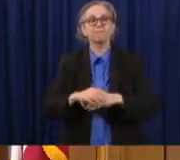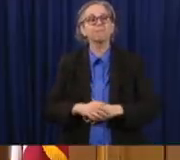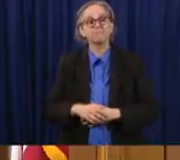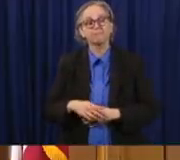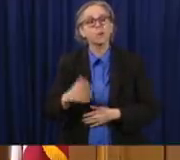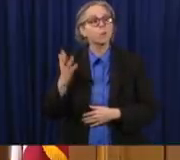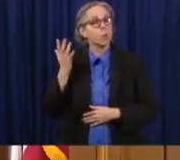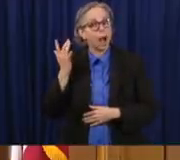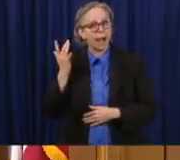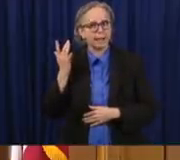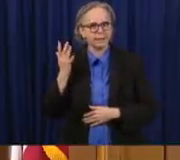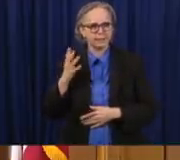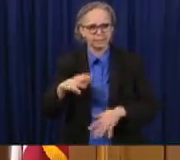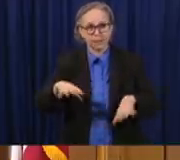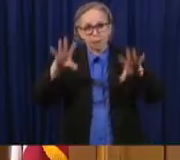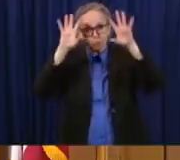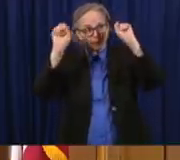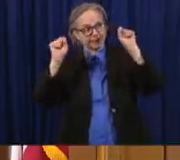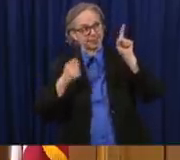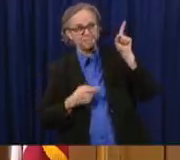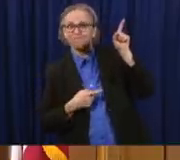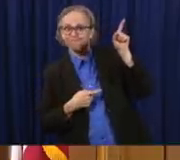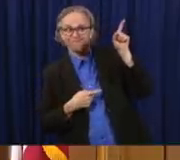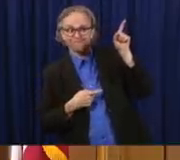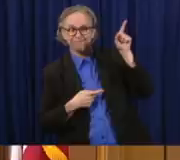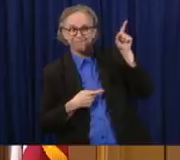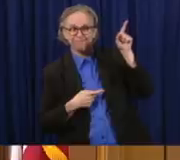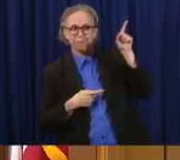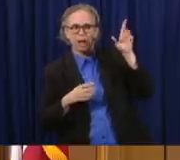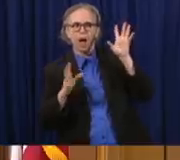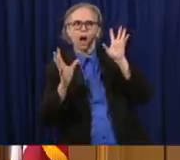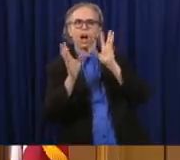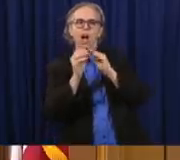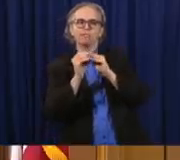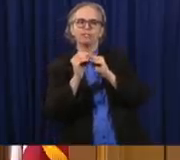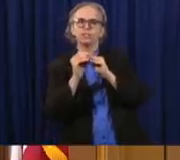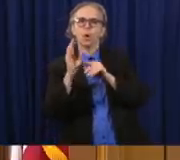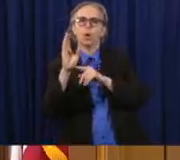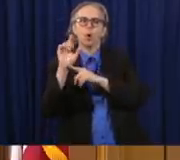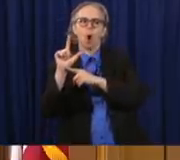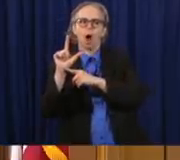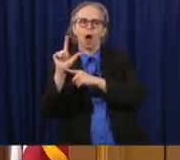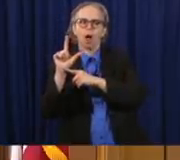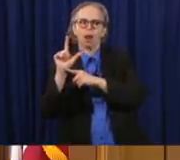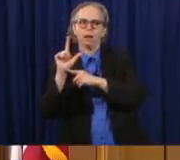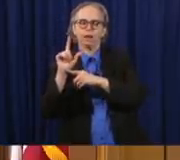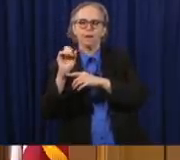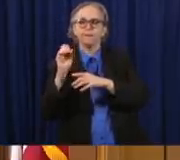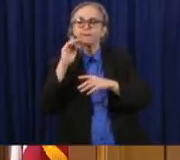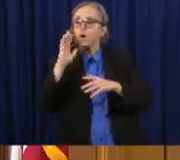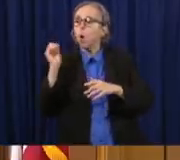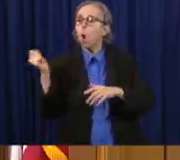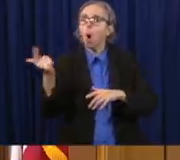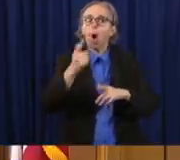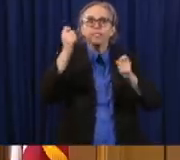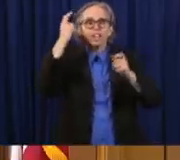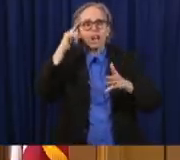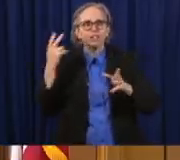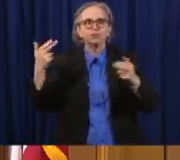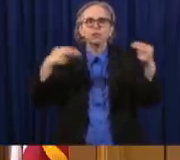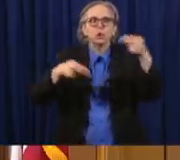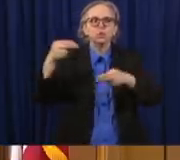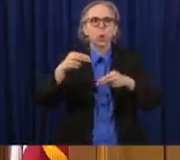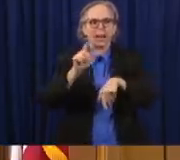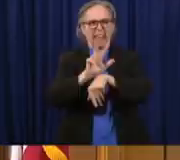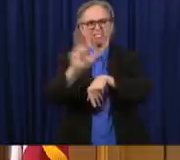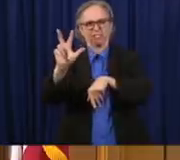a conference call with governors at 3 o'clock, and so I want to be on that call and look forward to that. Thank